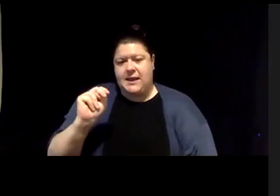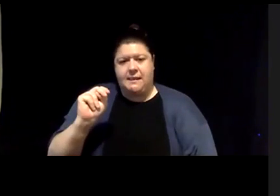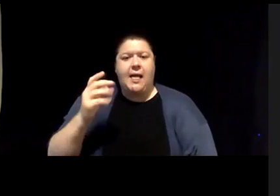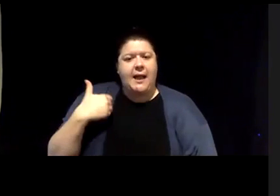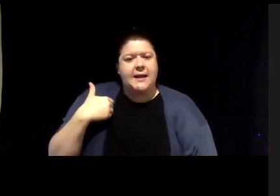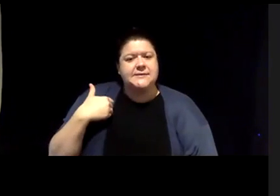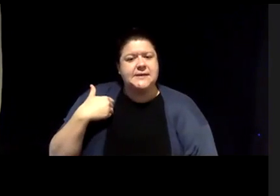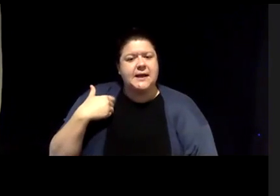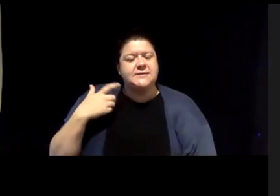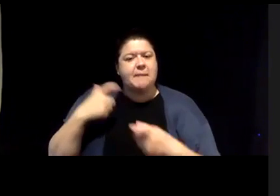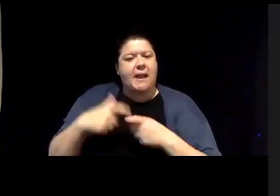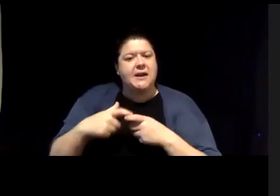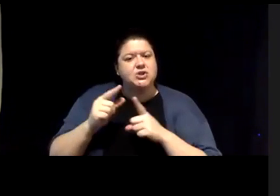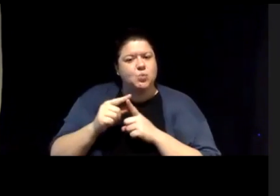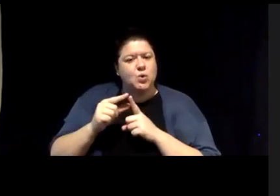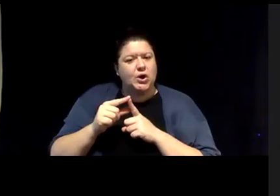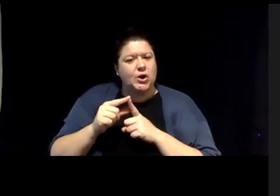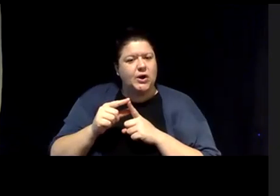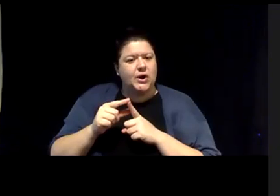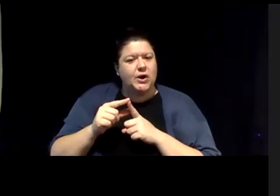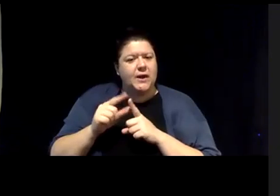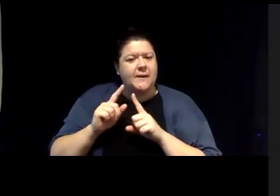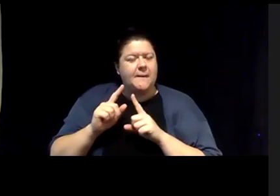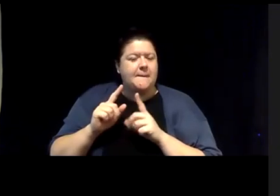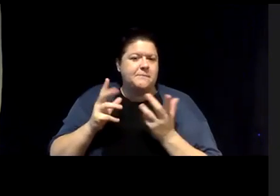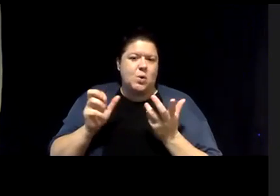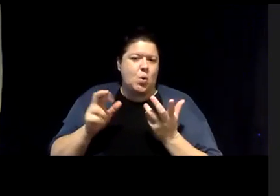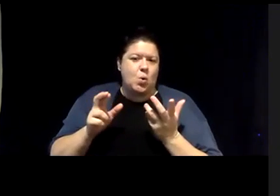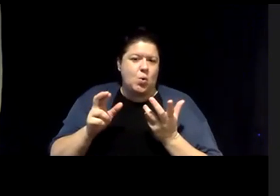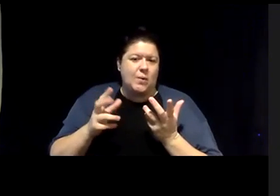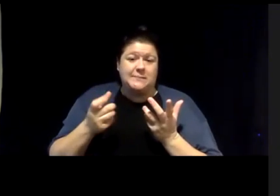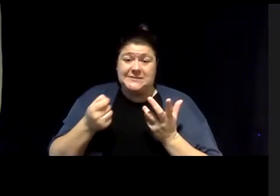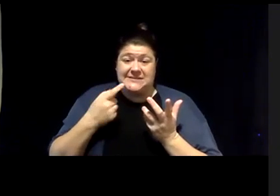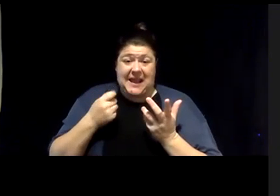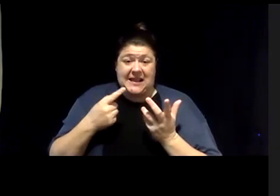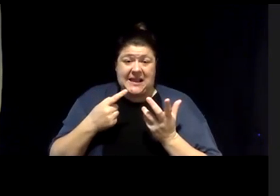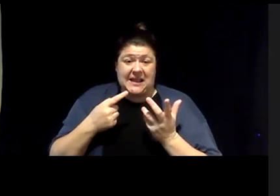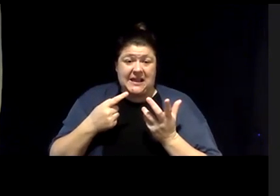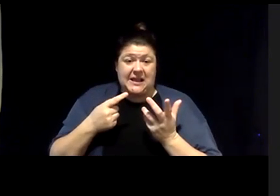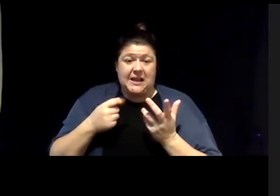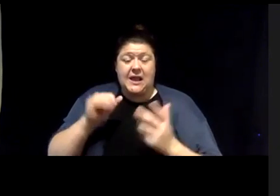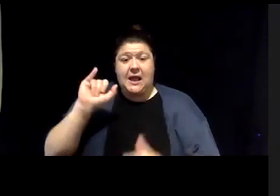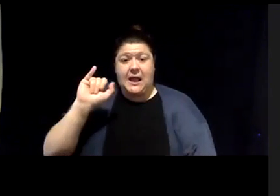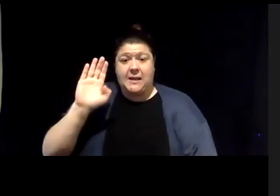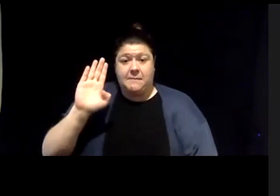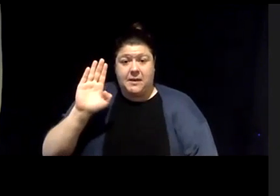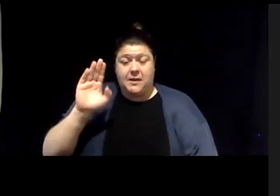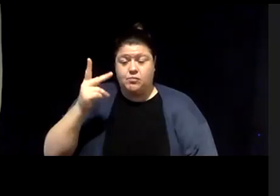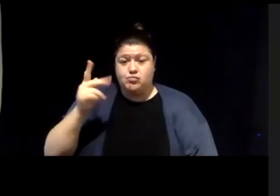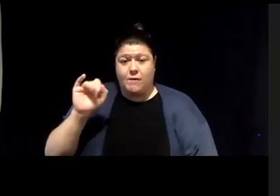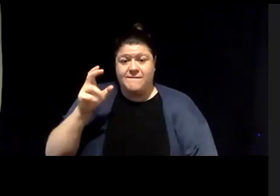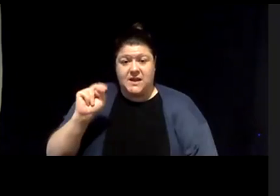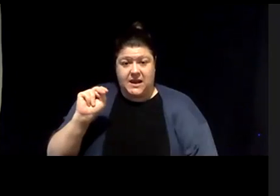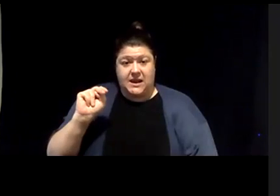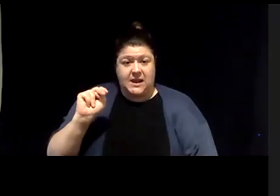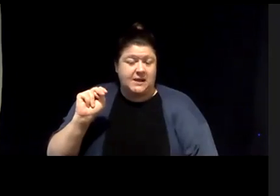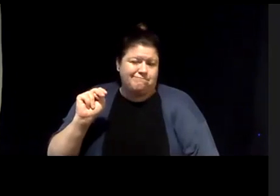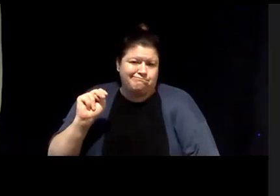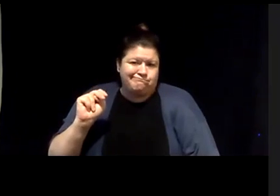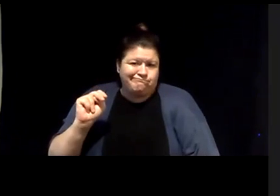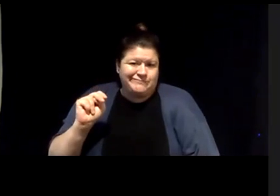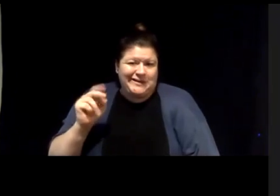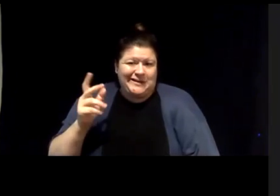Or or guess that's what are you taking? I'm taking ibuprofeno, right? And so you can say ibuprofeno. I mean,